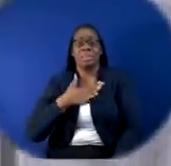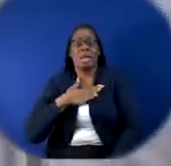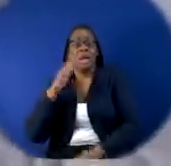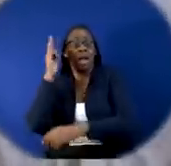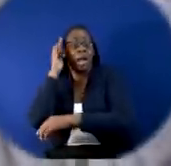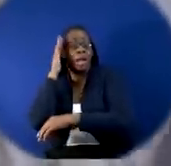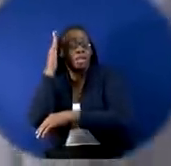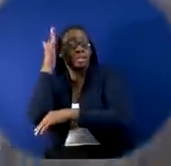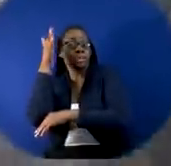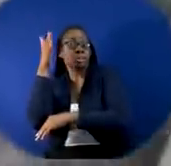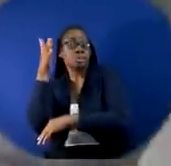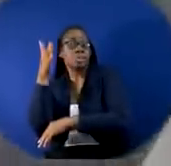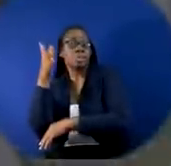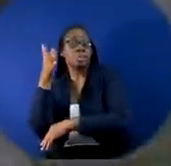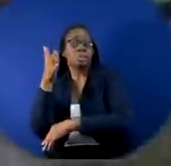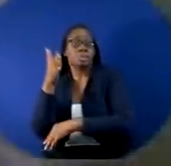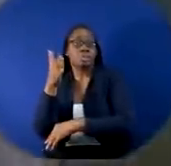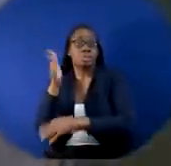Yeah, I do.